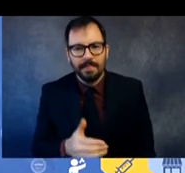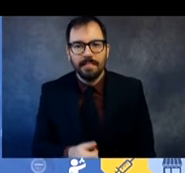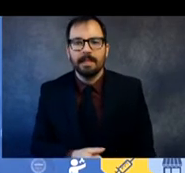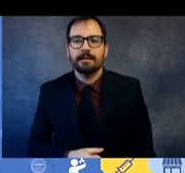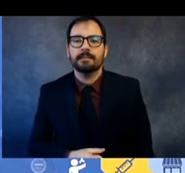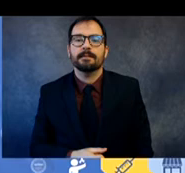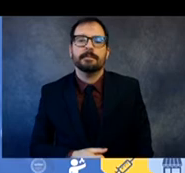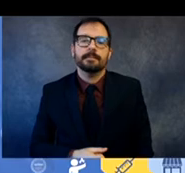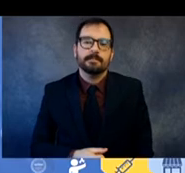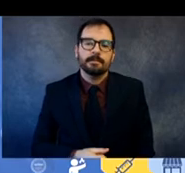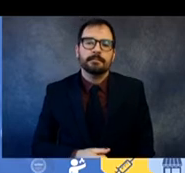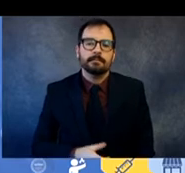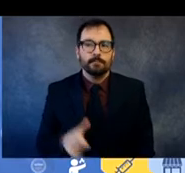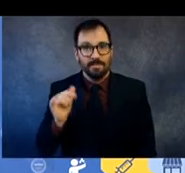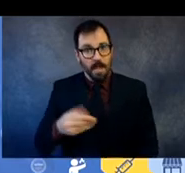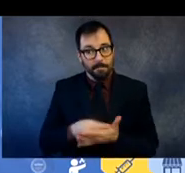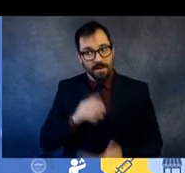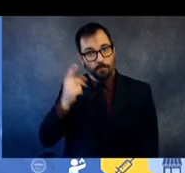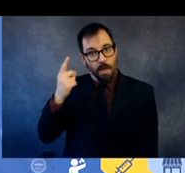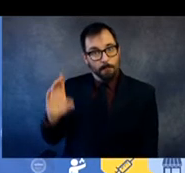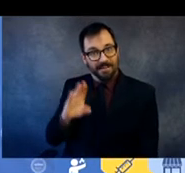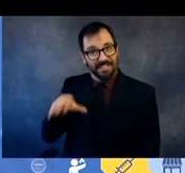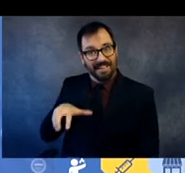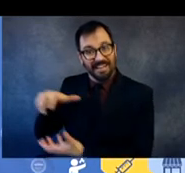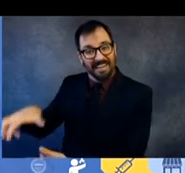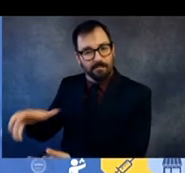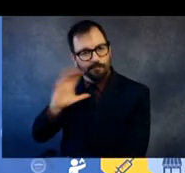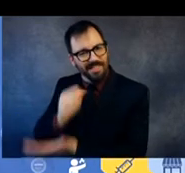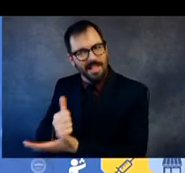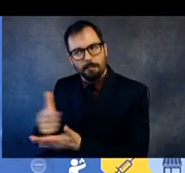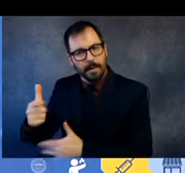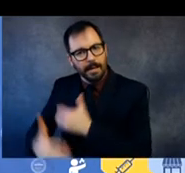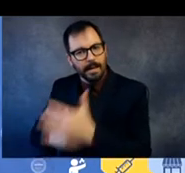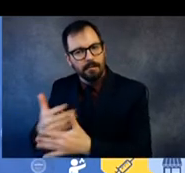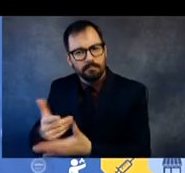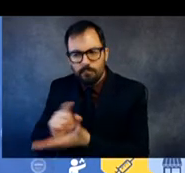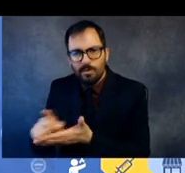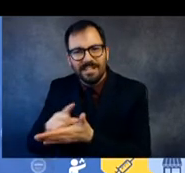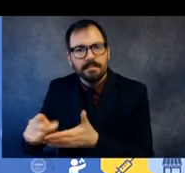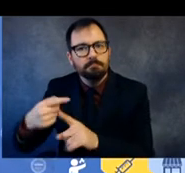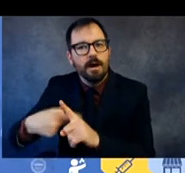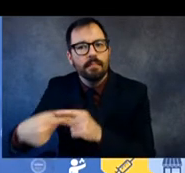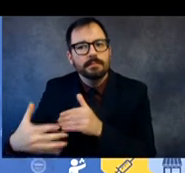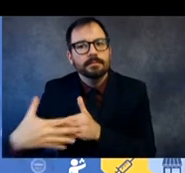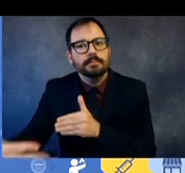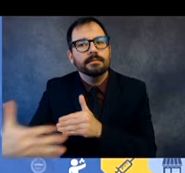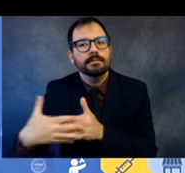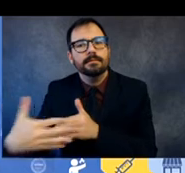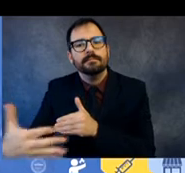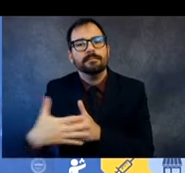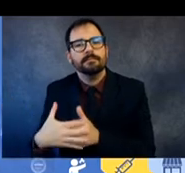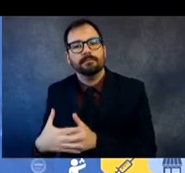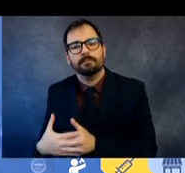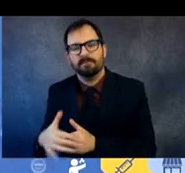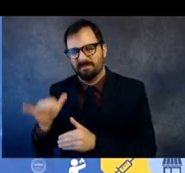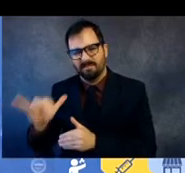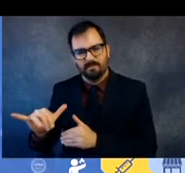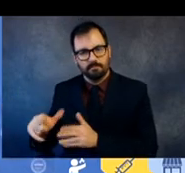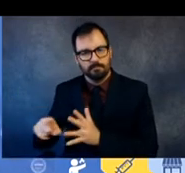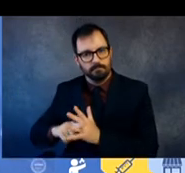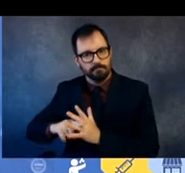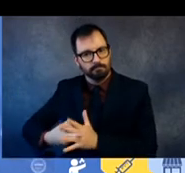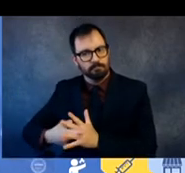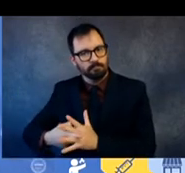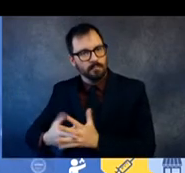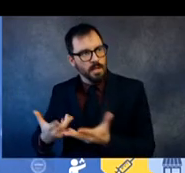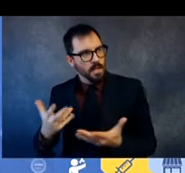get to the ridership to where it needs to be over the next weeks and months. This is it. This is the beginning of